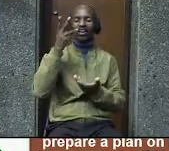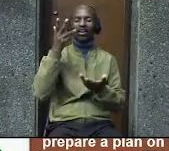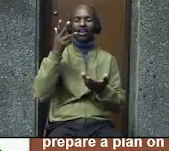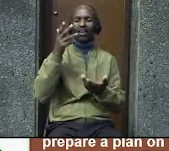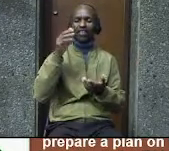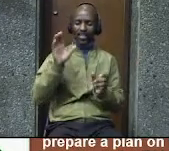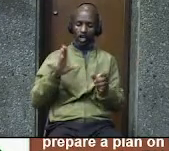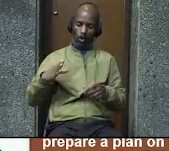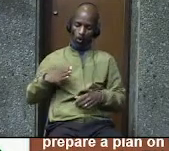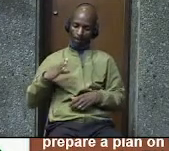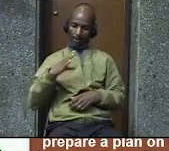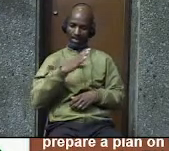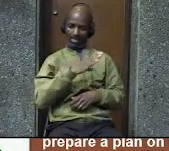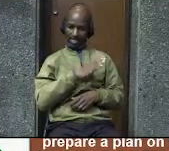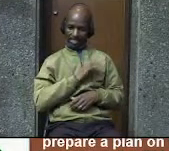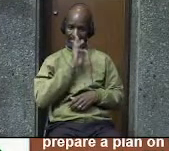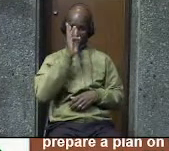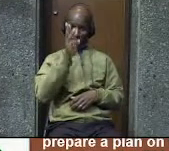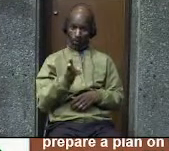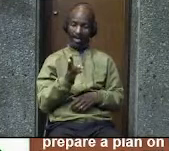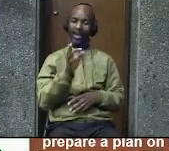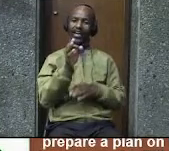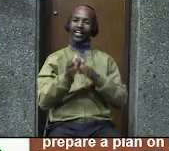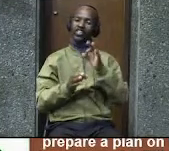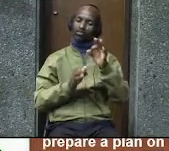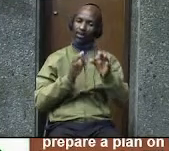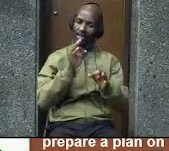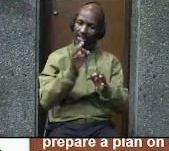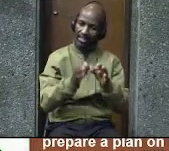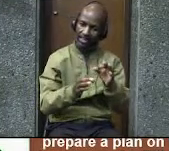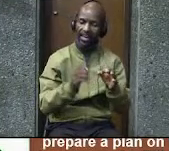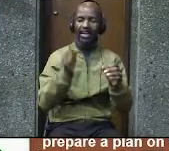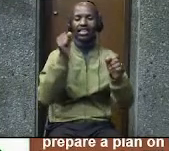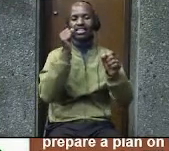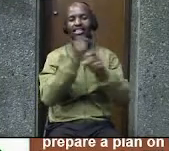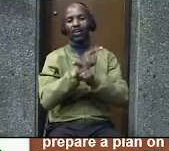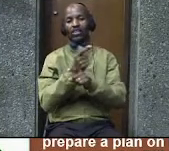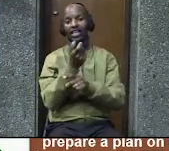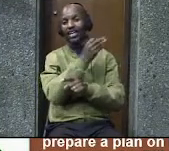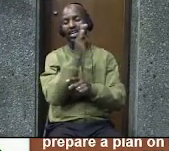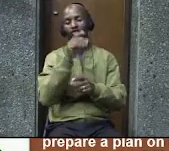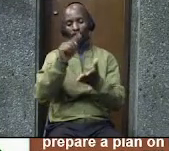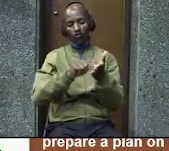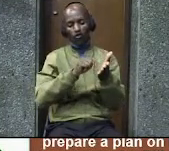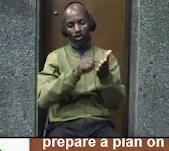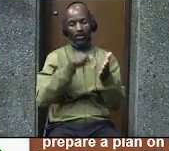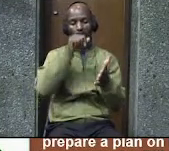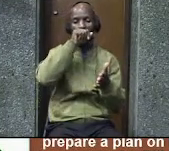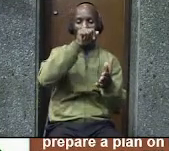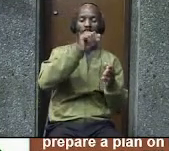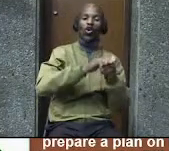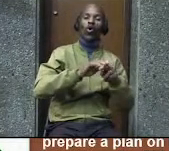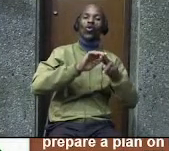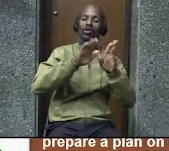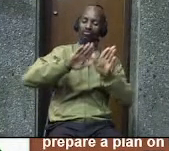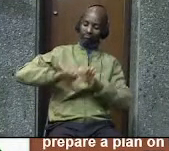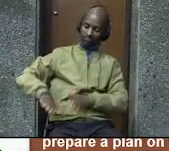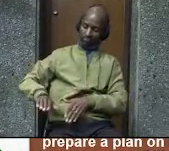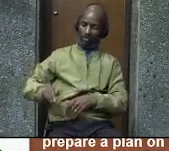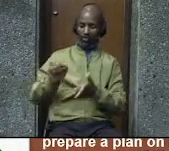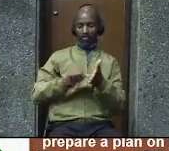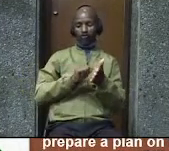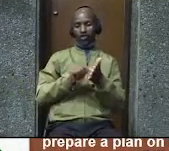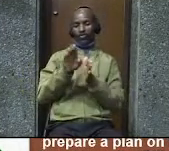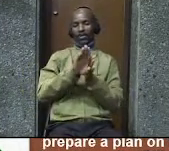the committee will indicate, as Gauteng, whether we are voting in favor, against, or abstaining from voting on the